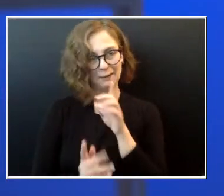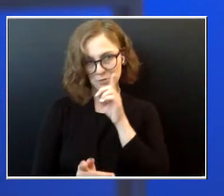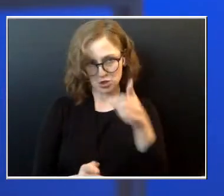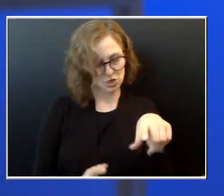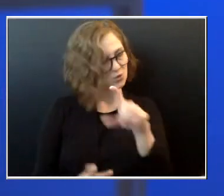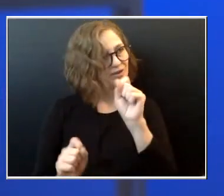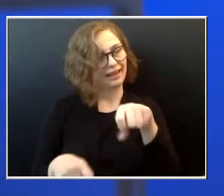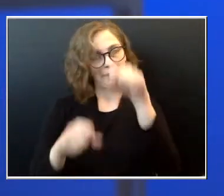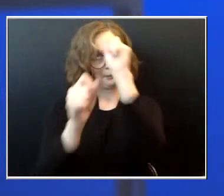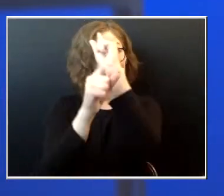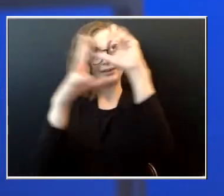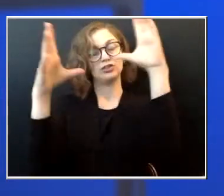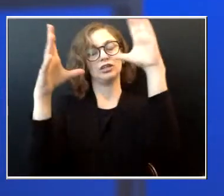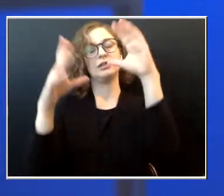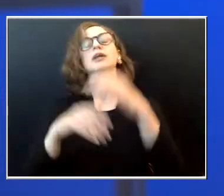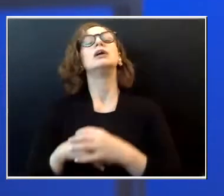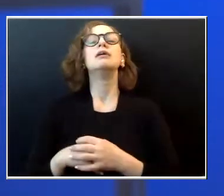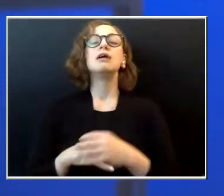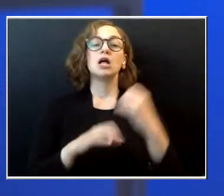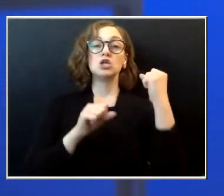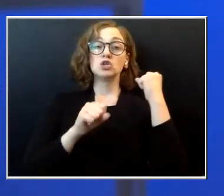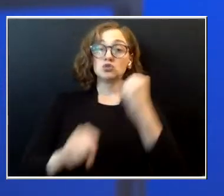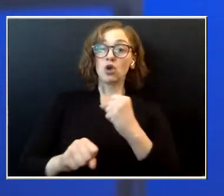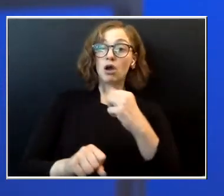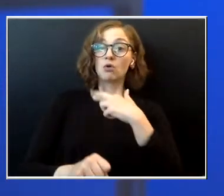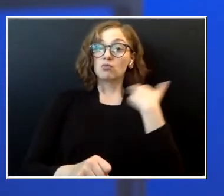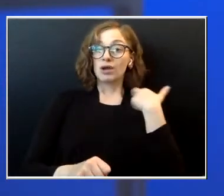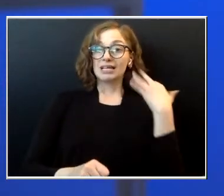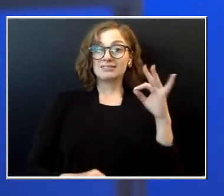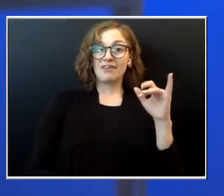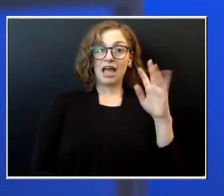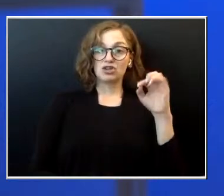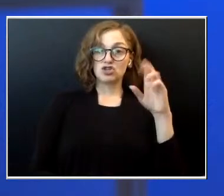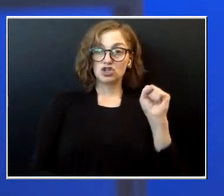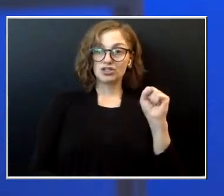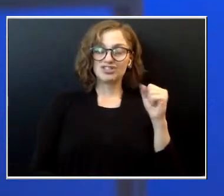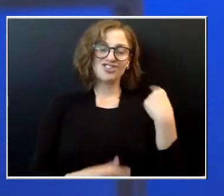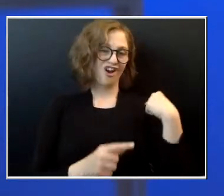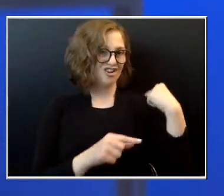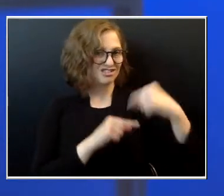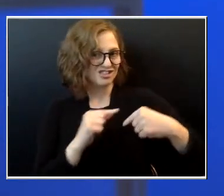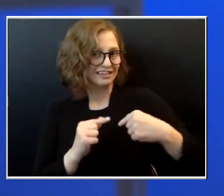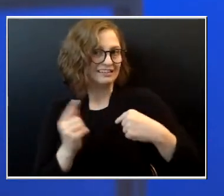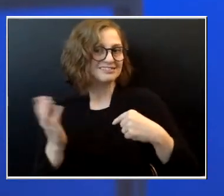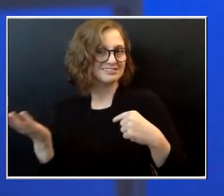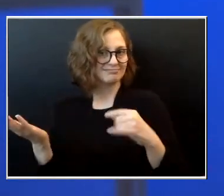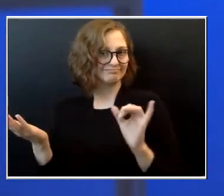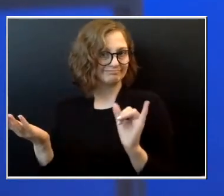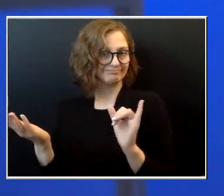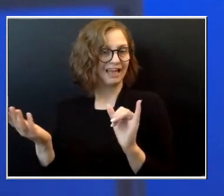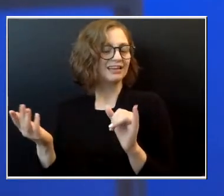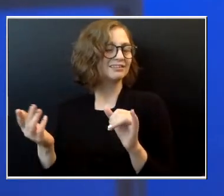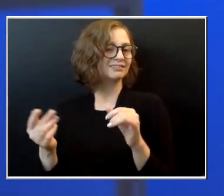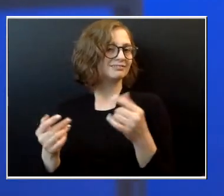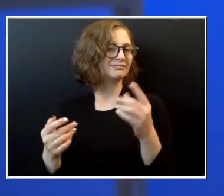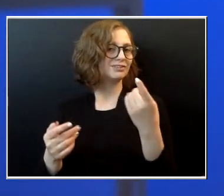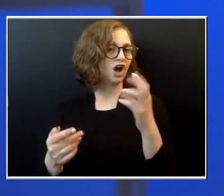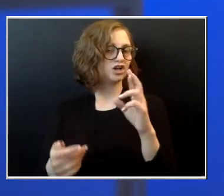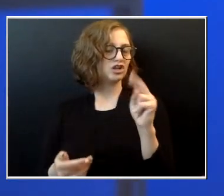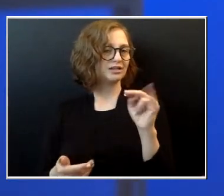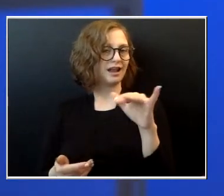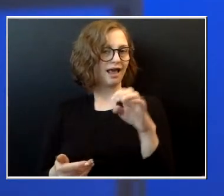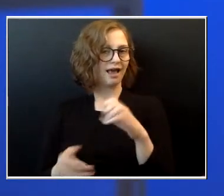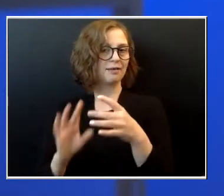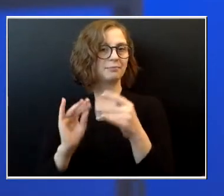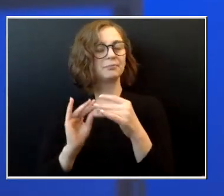The strong risk factors are some of the genetic things that Dr. Nye has been talking about, BRCA1, BRCA2, and there's other genes